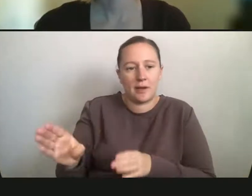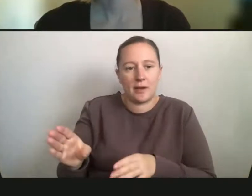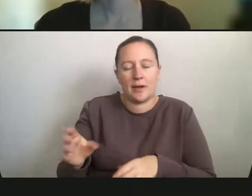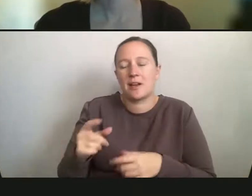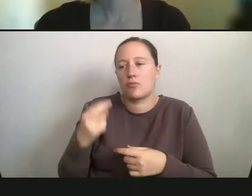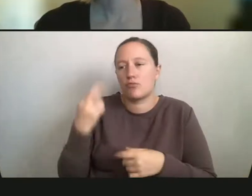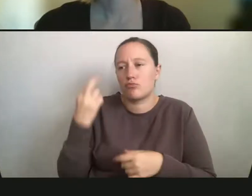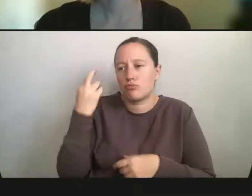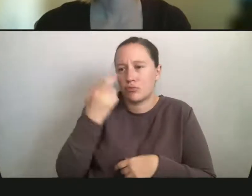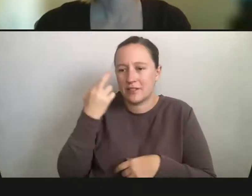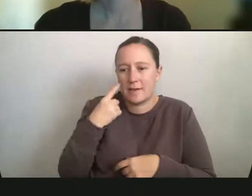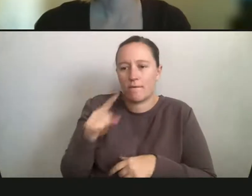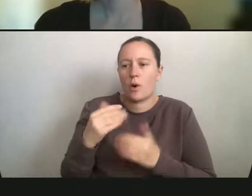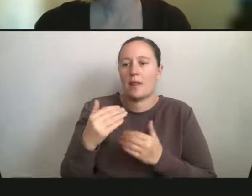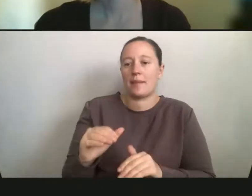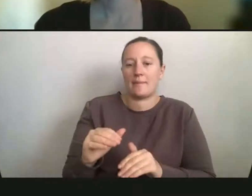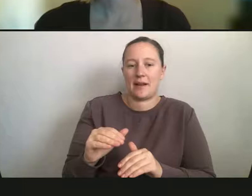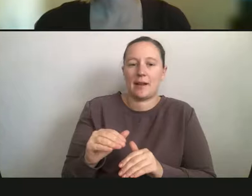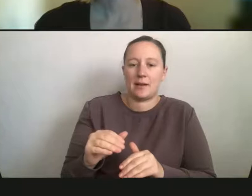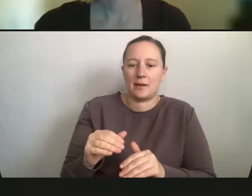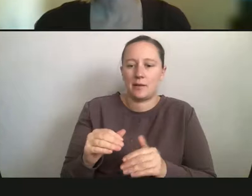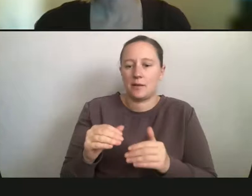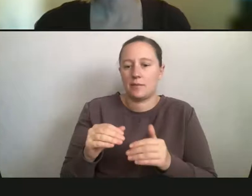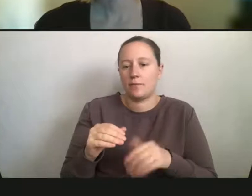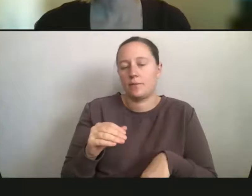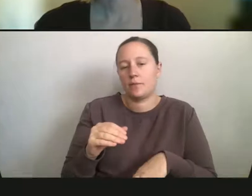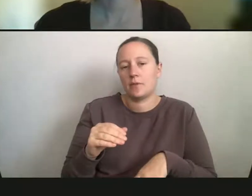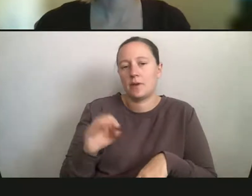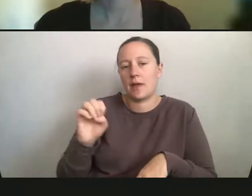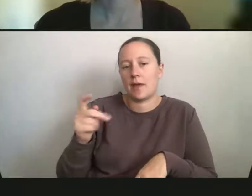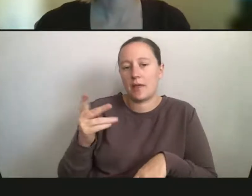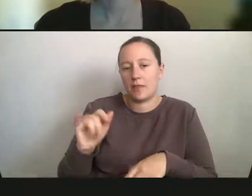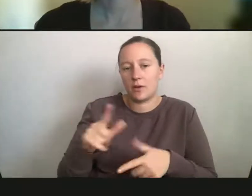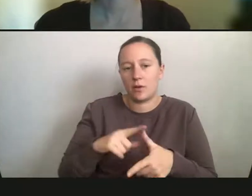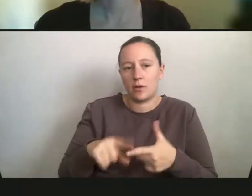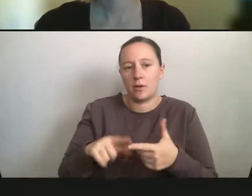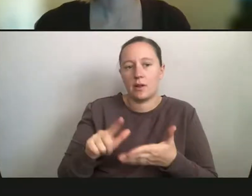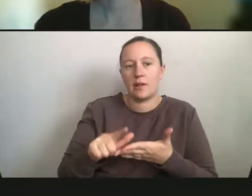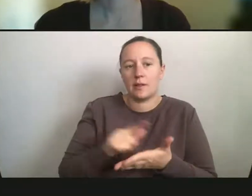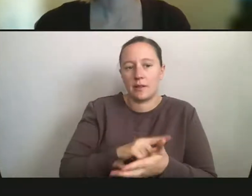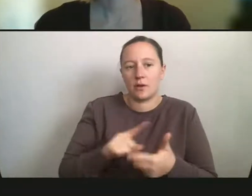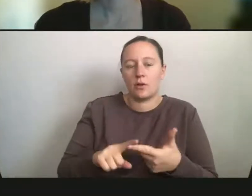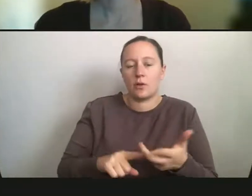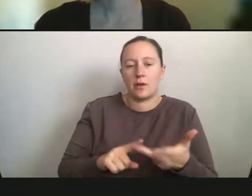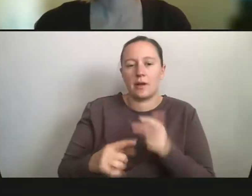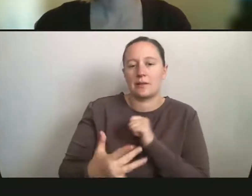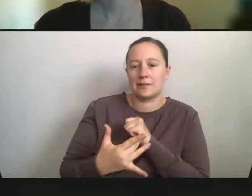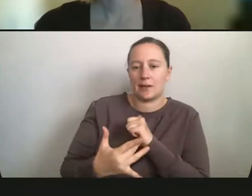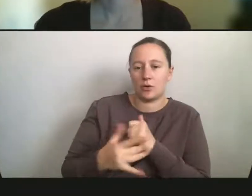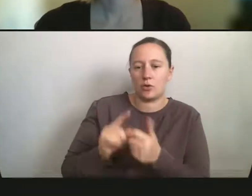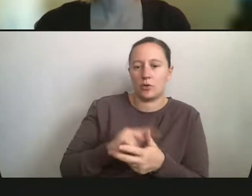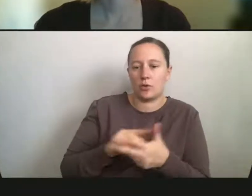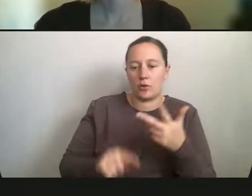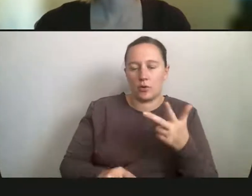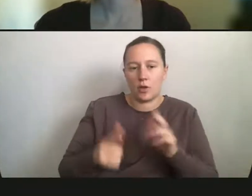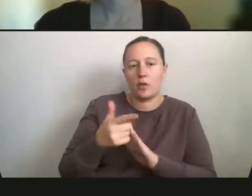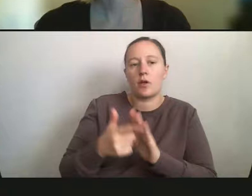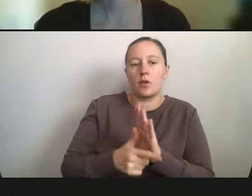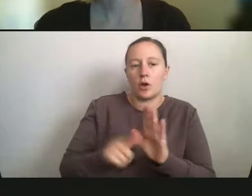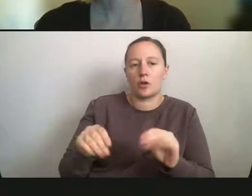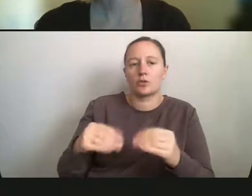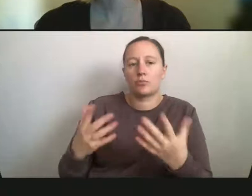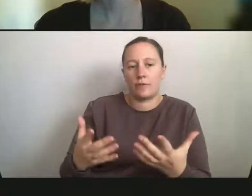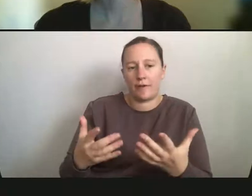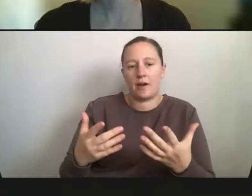factors for limiting sharing to some degree. So ethical, legal, or technical factors. And the law does provide